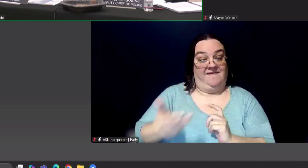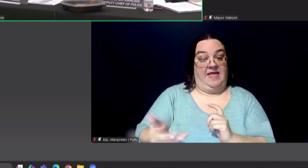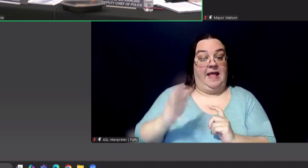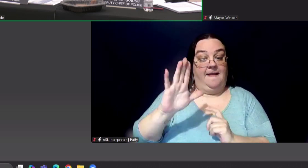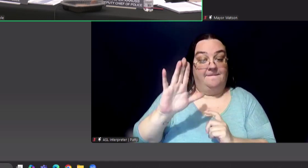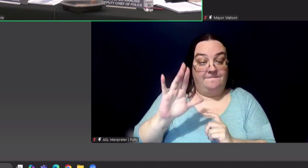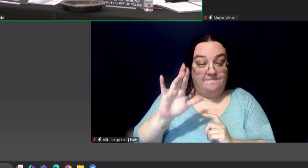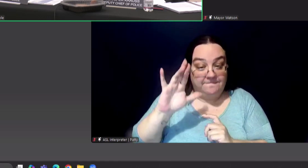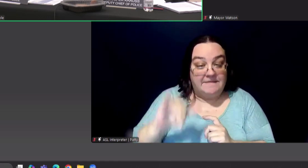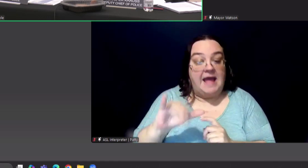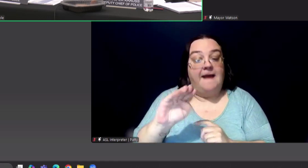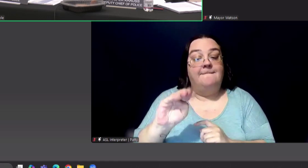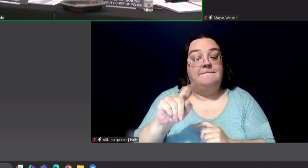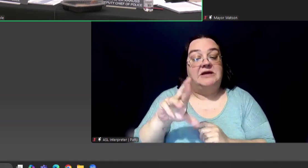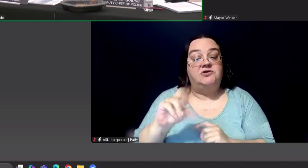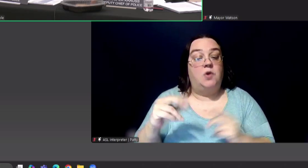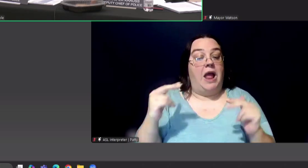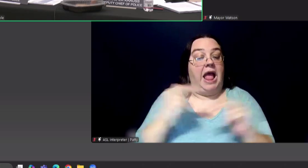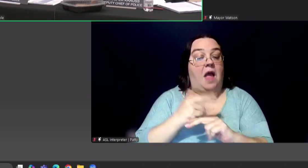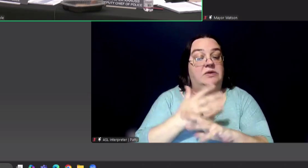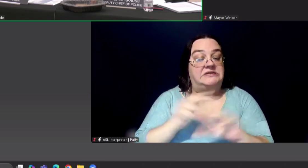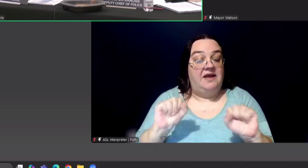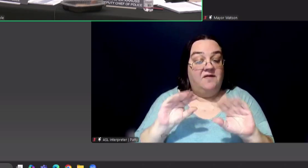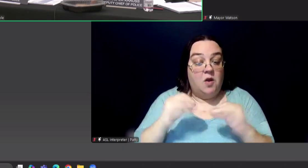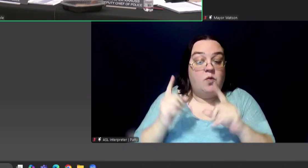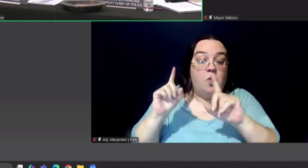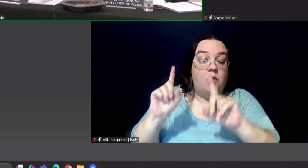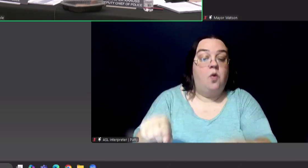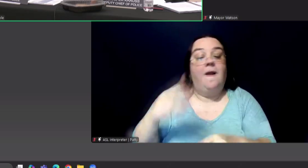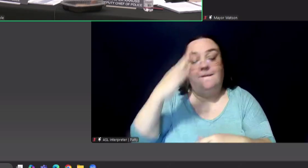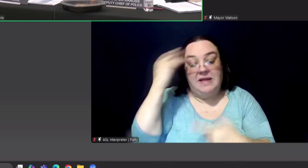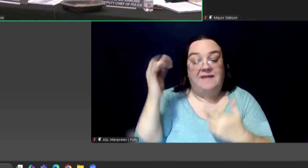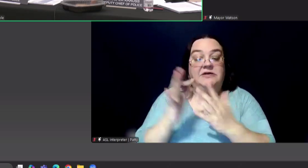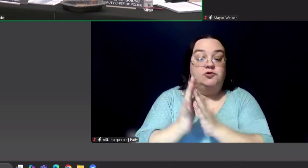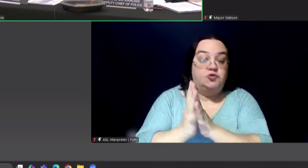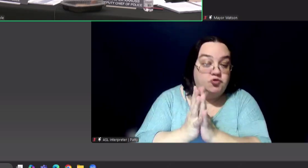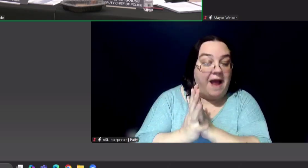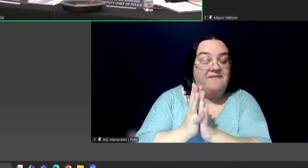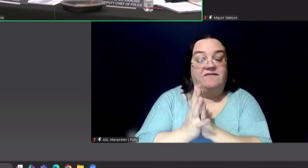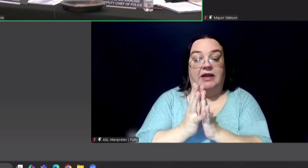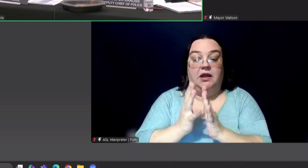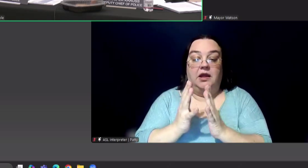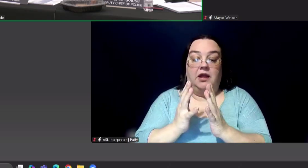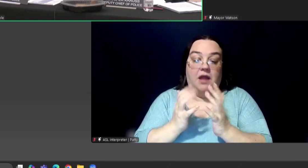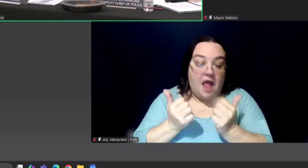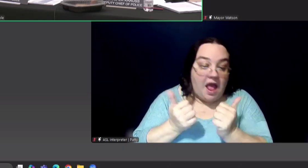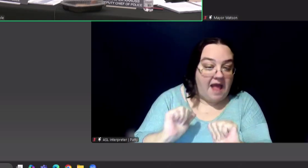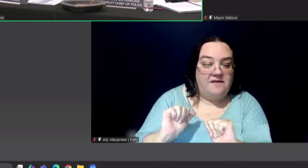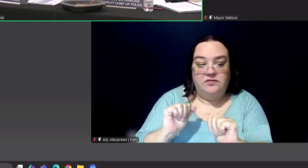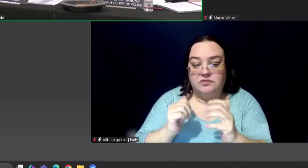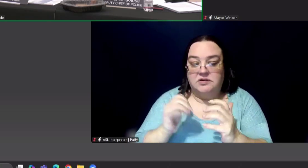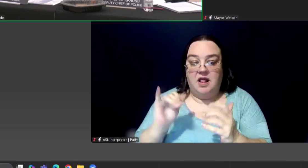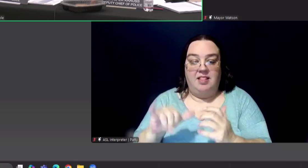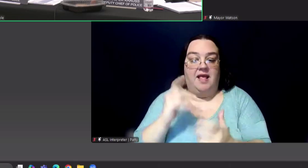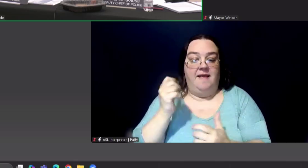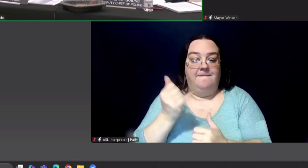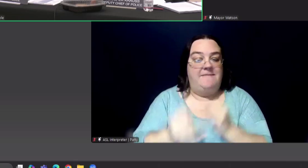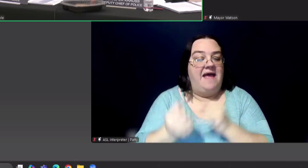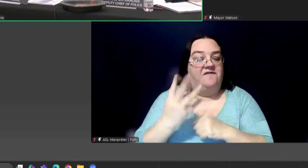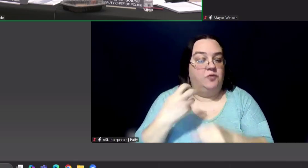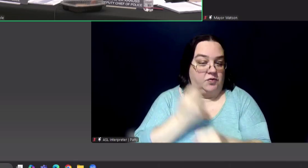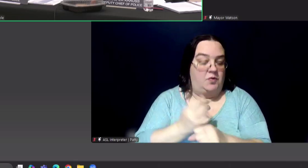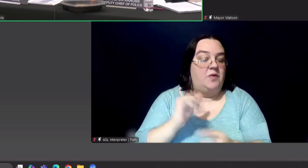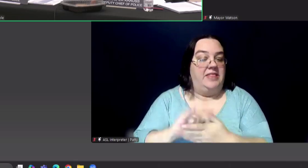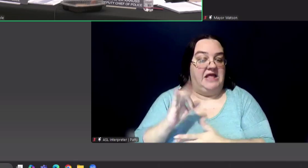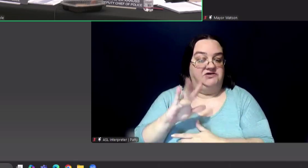to attend because of the traffic enforcement efforts over the past couple years that Cheverly is engaged in supporting the Maryland